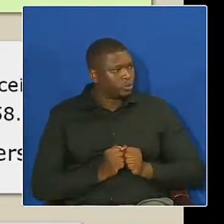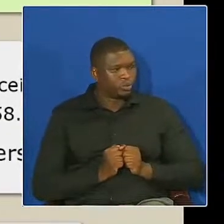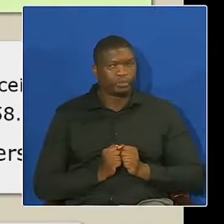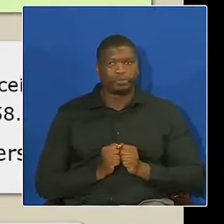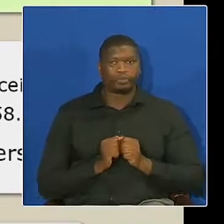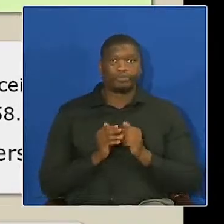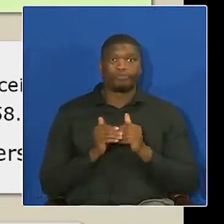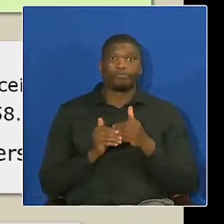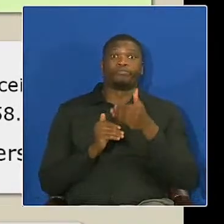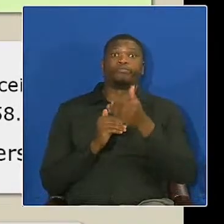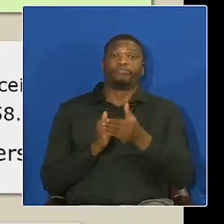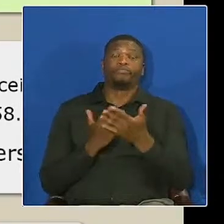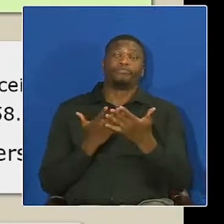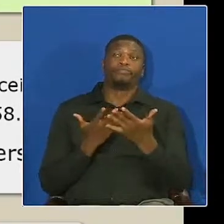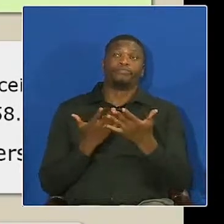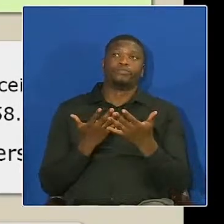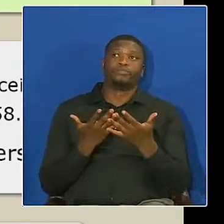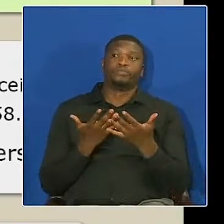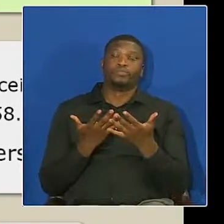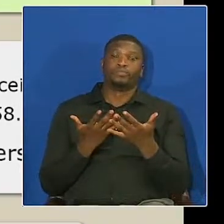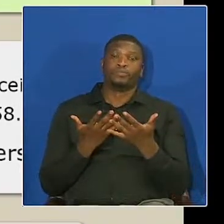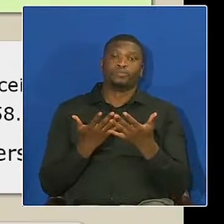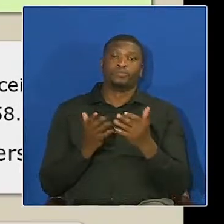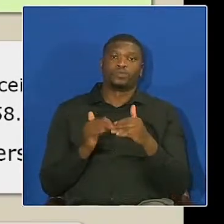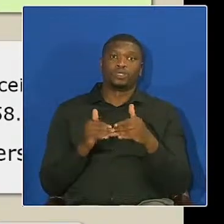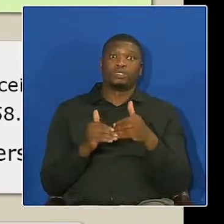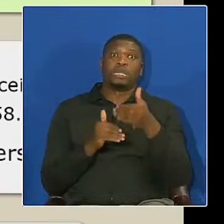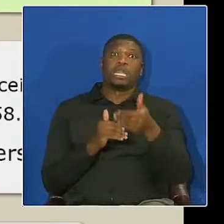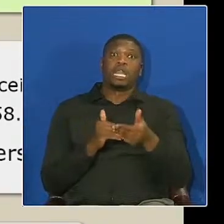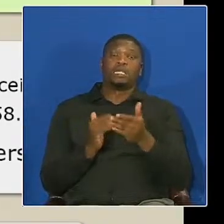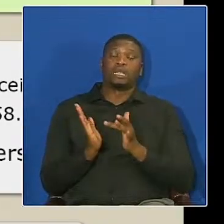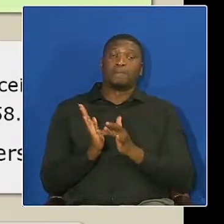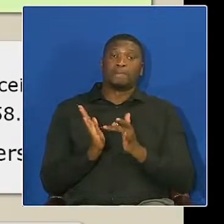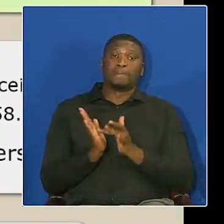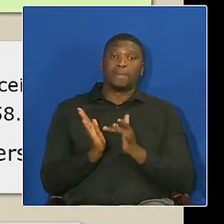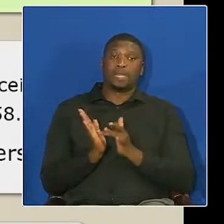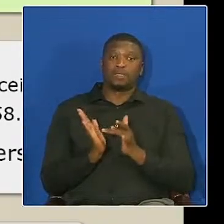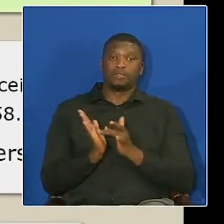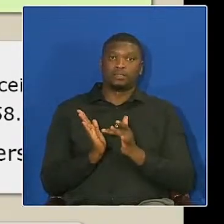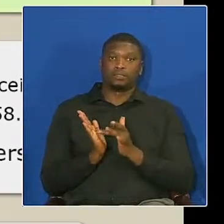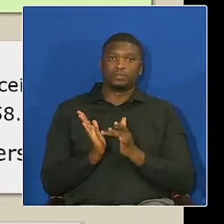Then moving on to the next page,